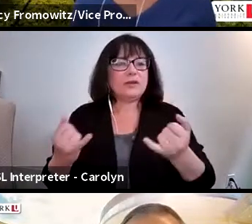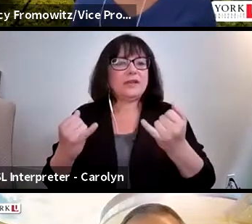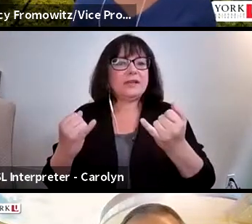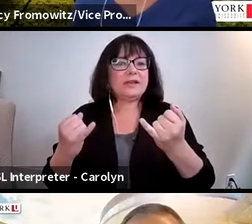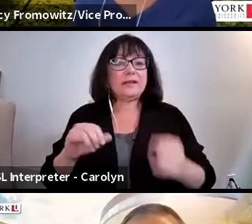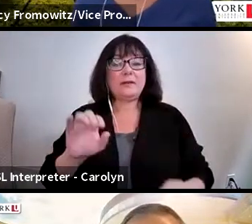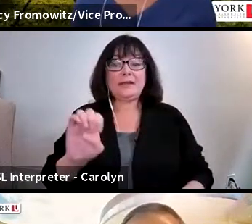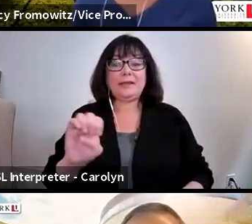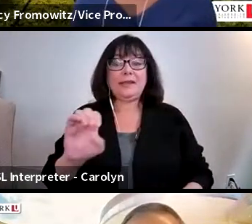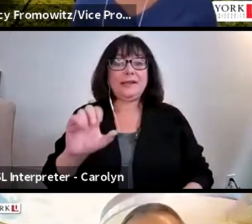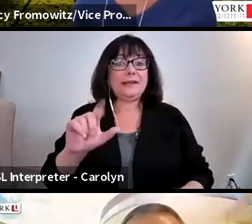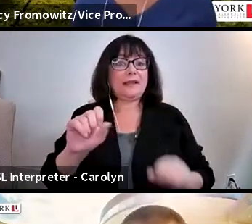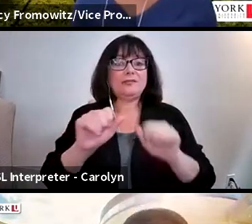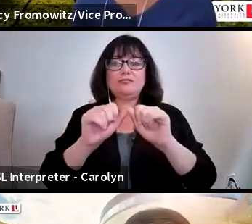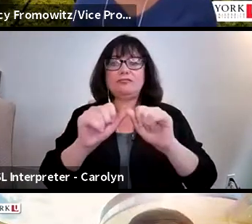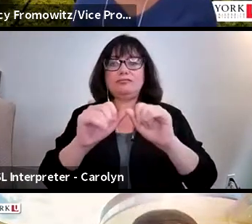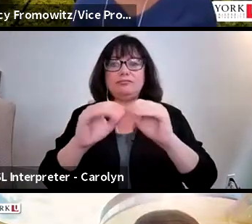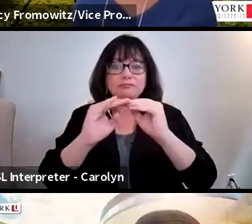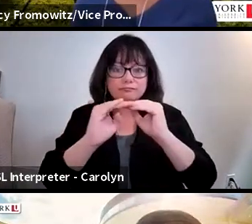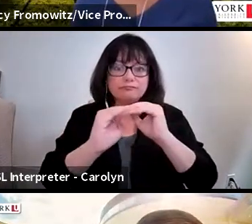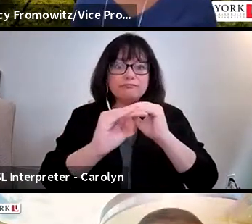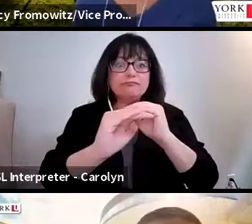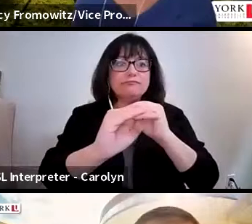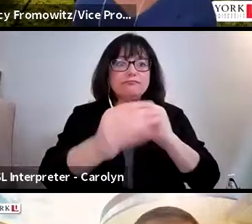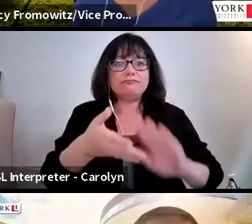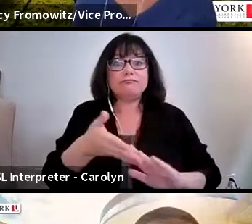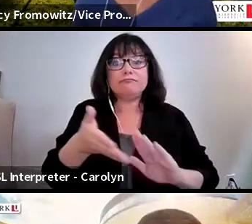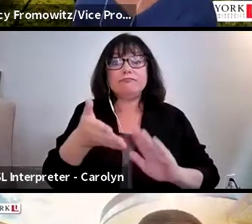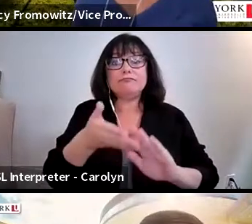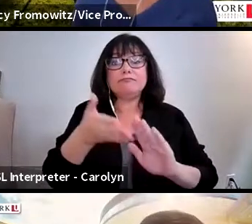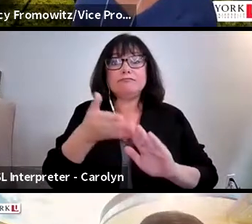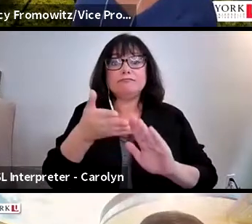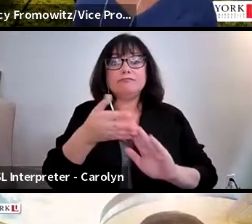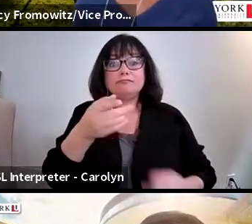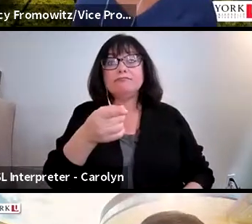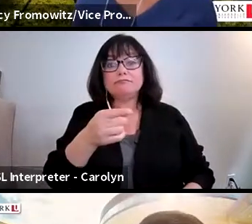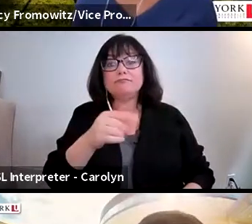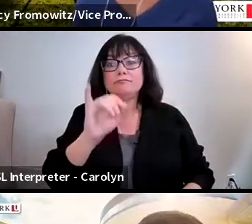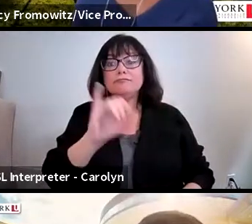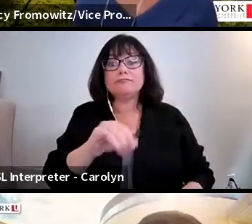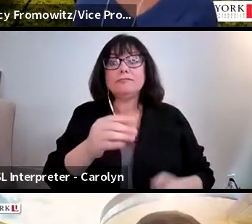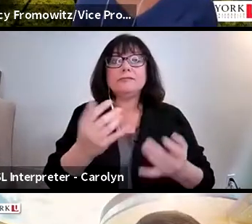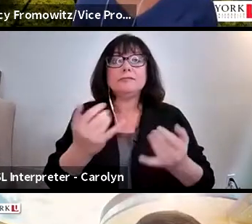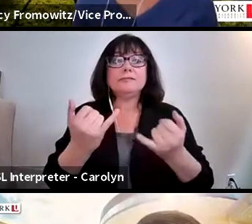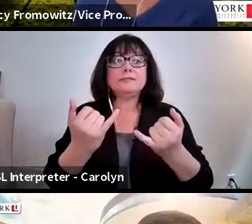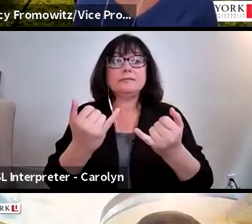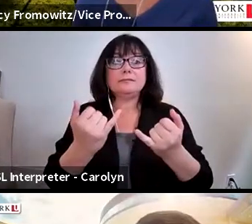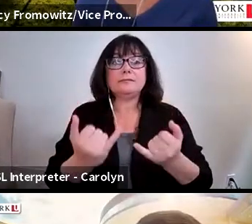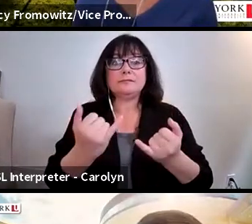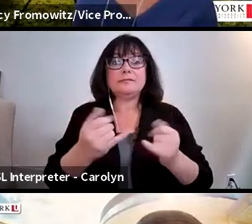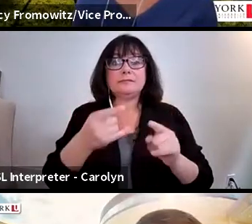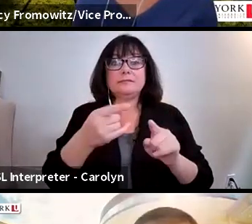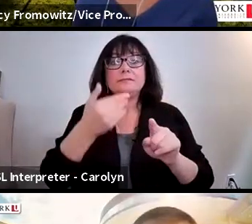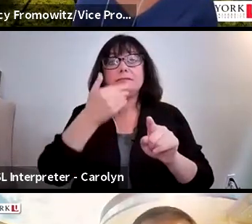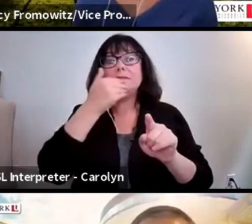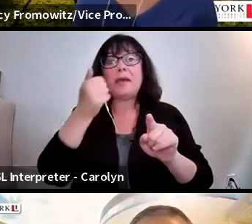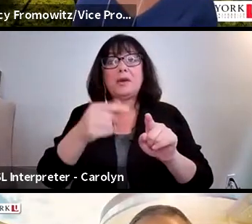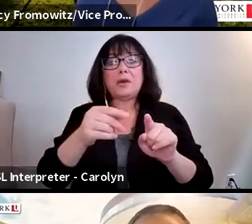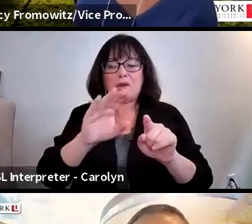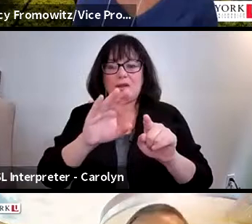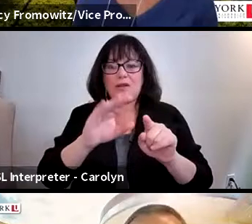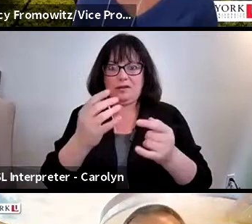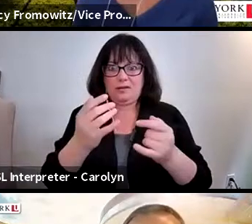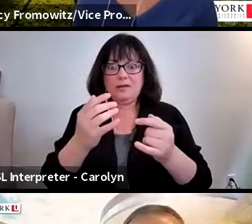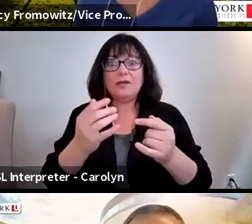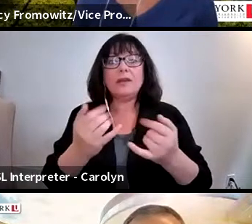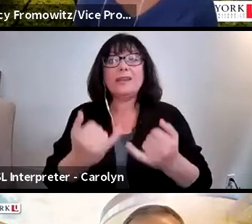and it's able to manage on trials more than the current peak that we've been seeing this